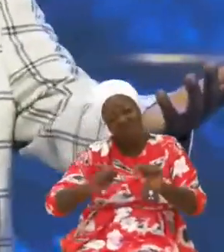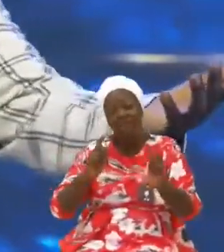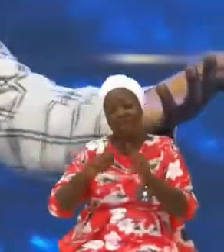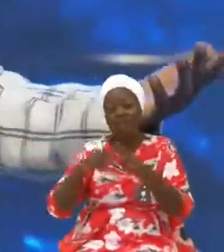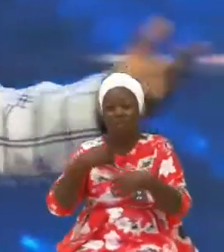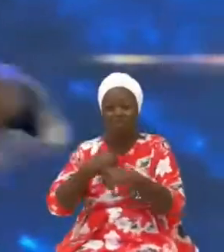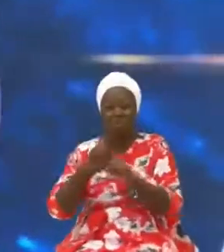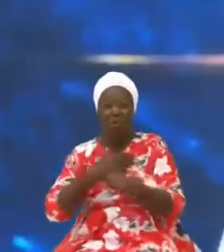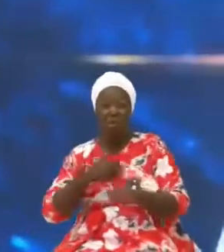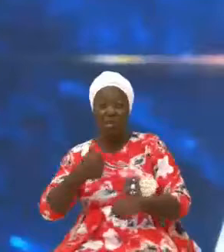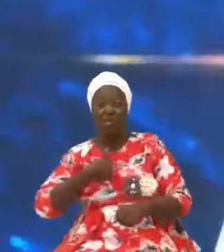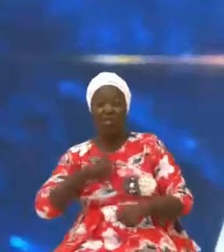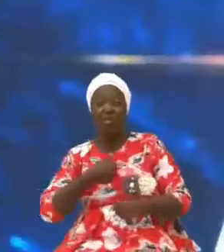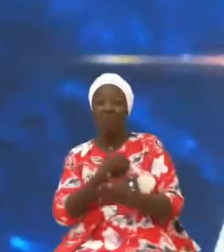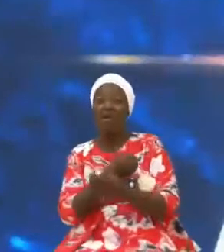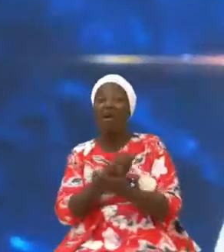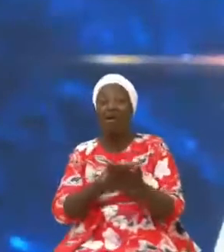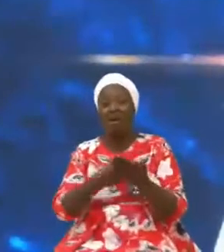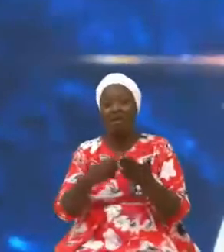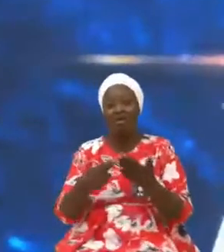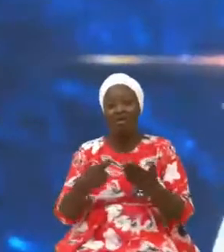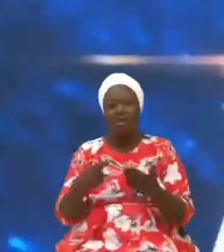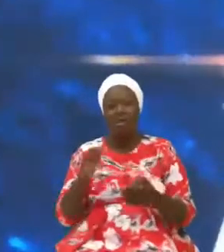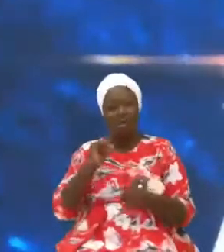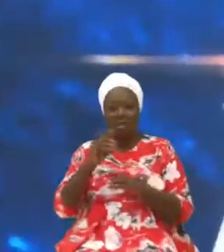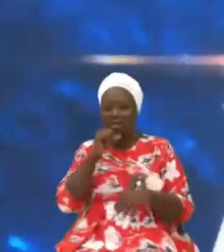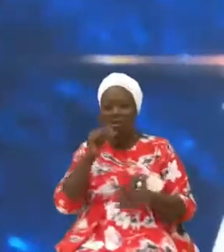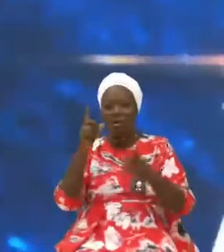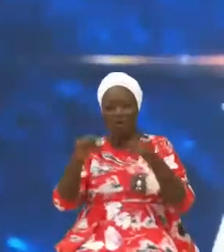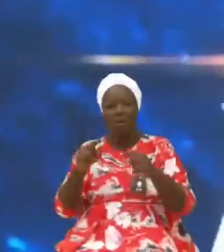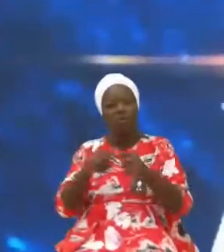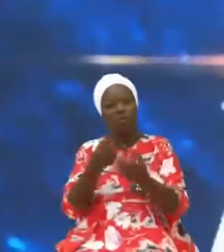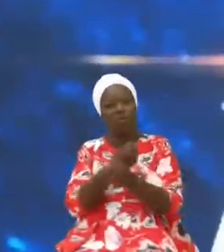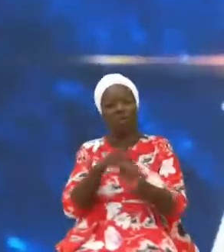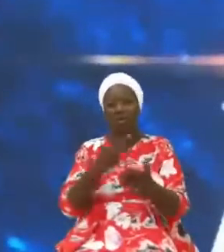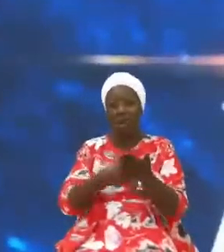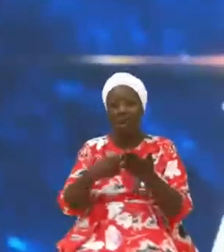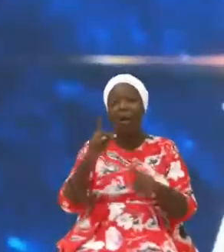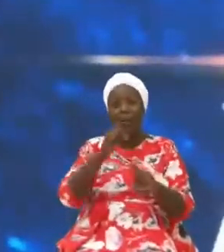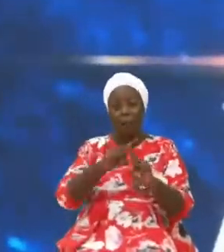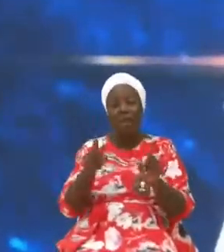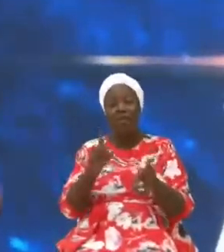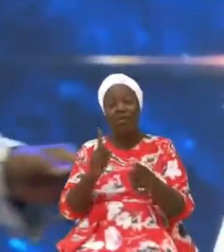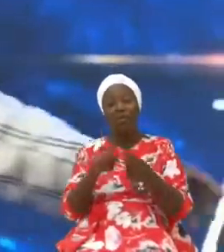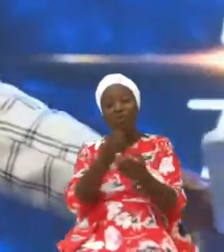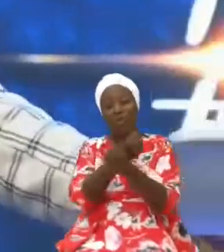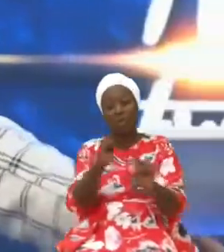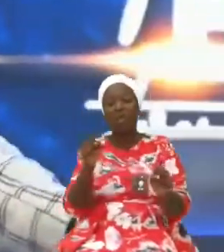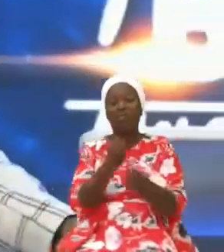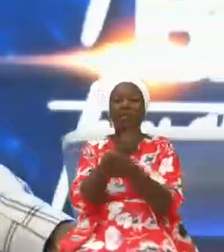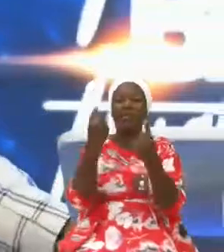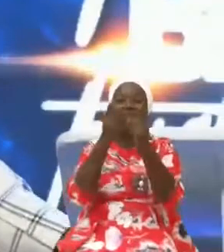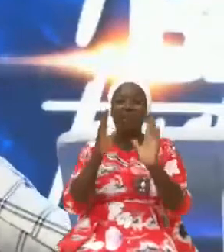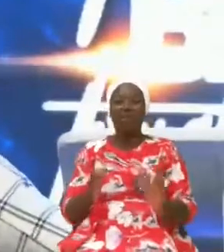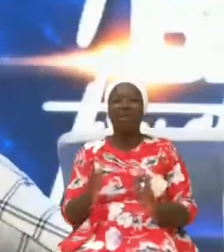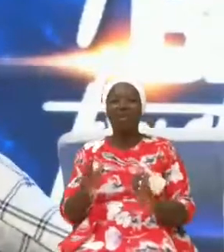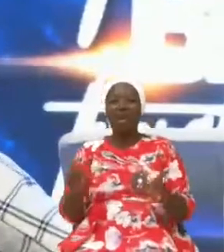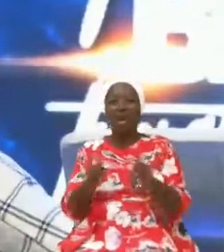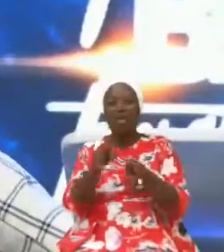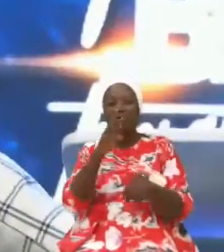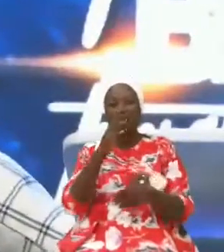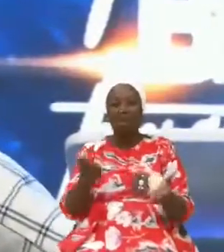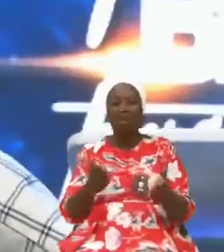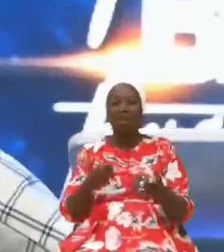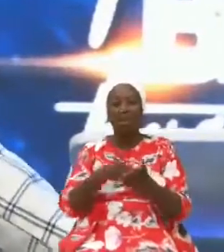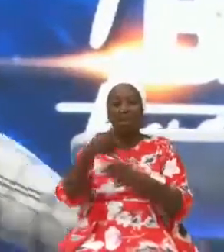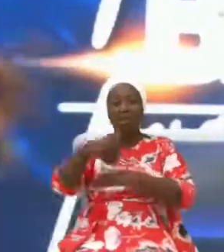what I've done. I've made myself righteous. He didn't come to save the righteous. He came to